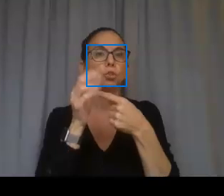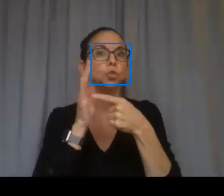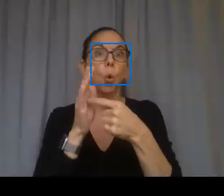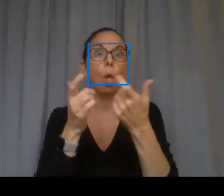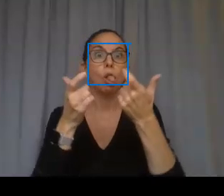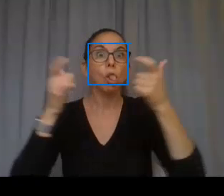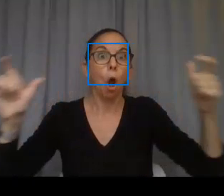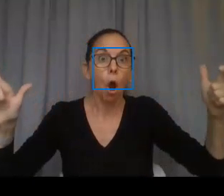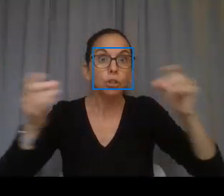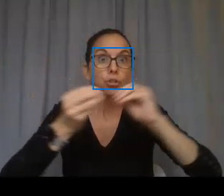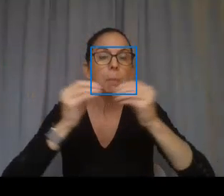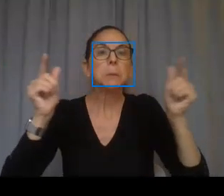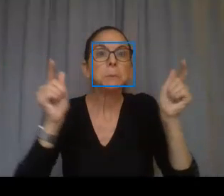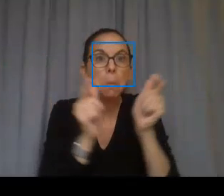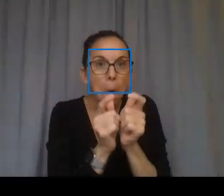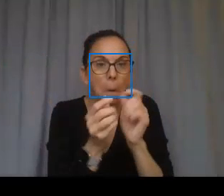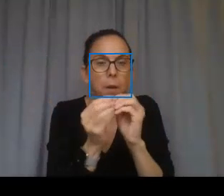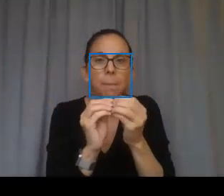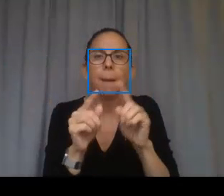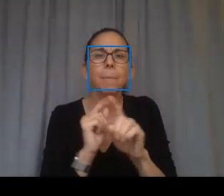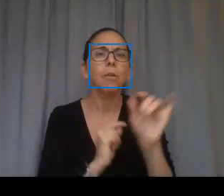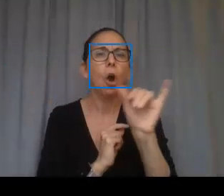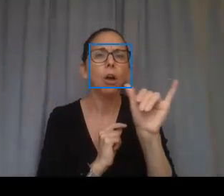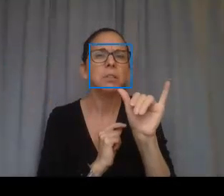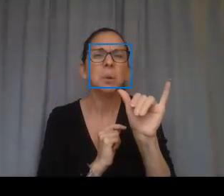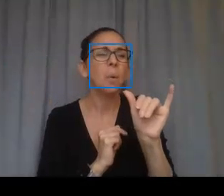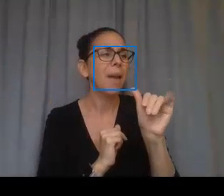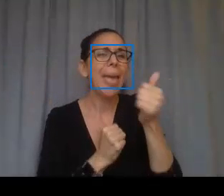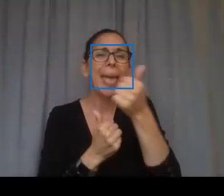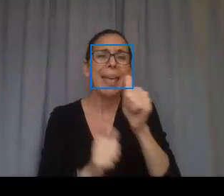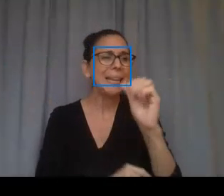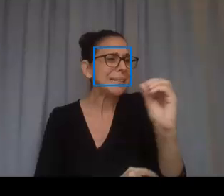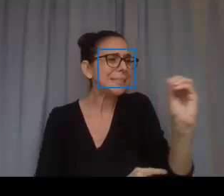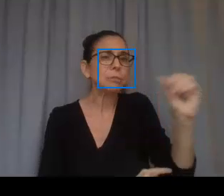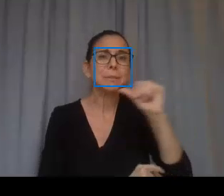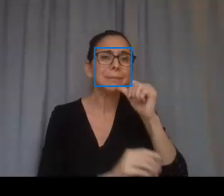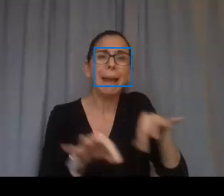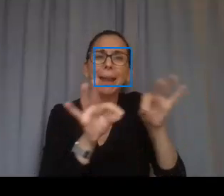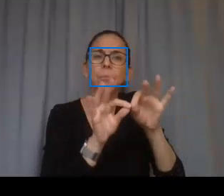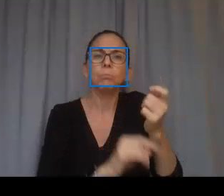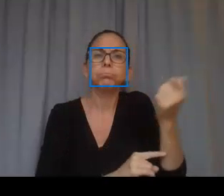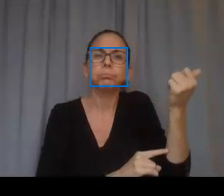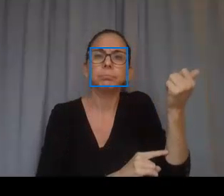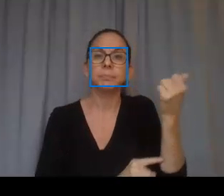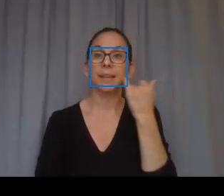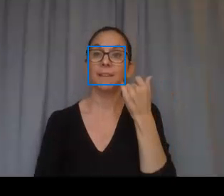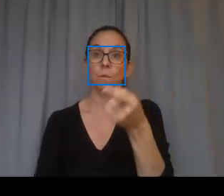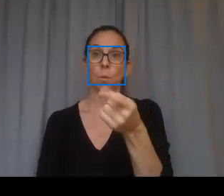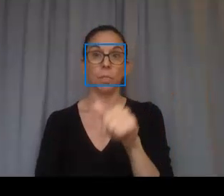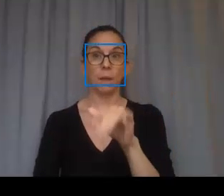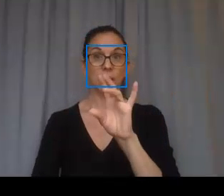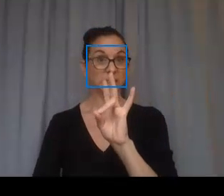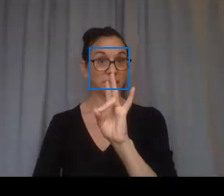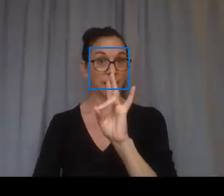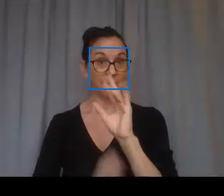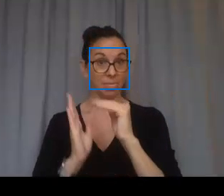and small numbers, it also takes away any insignificant zeros. Here's what I mean. If you take that